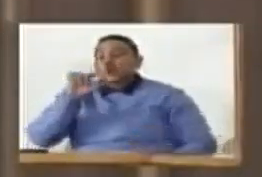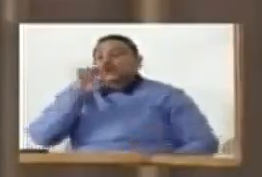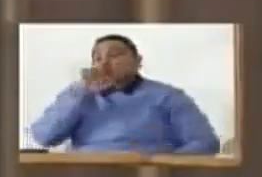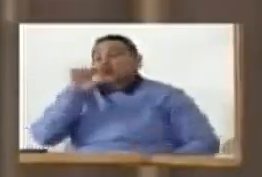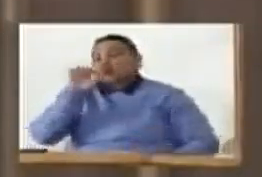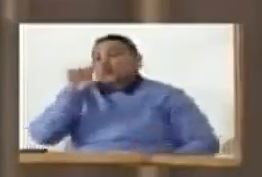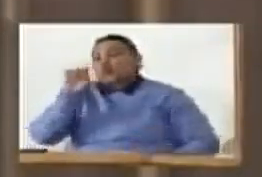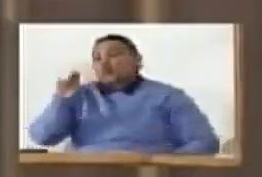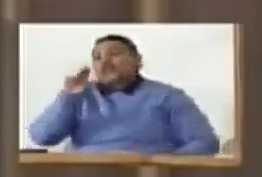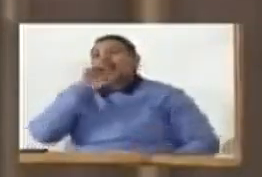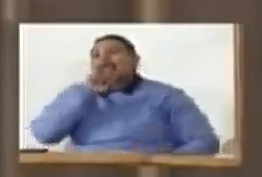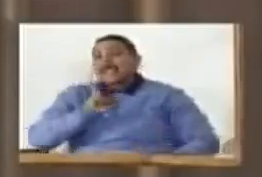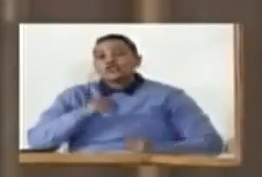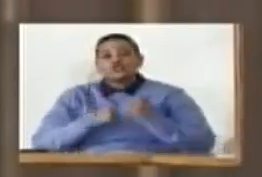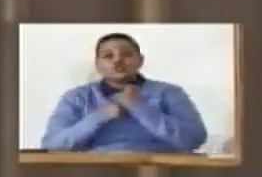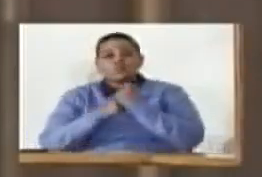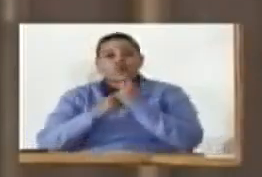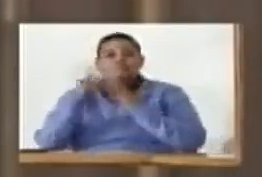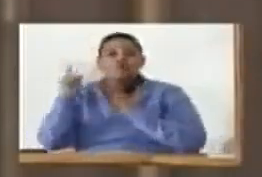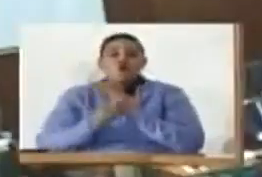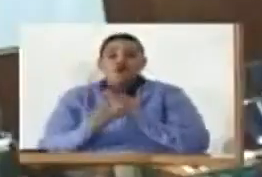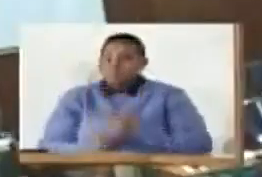Support Program.